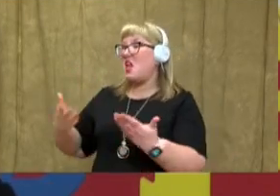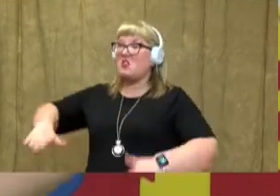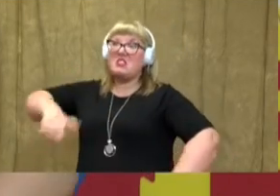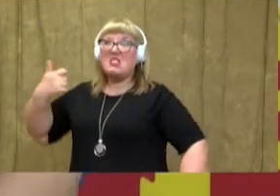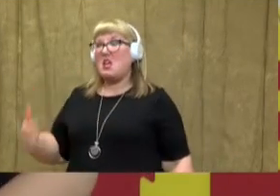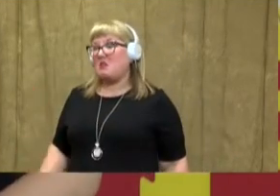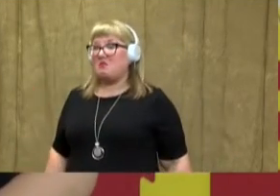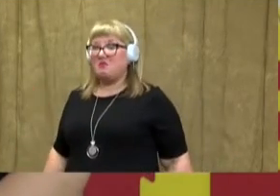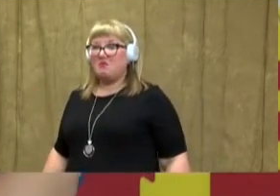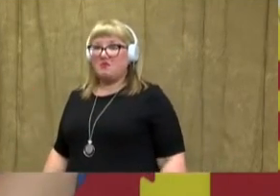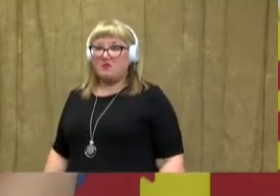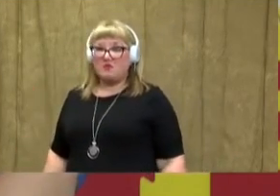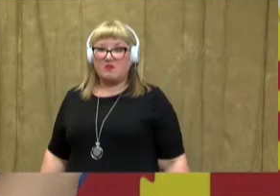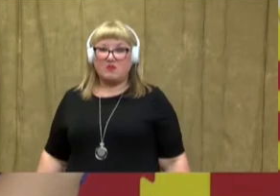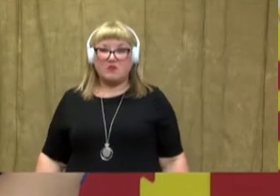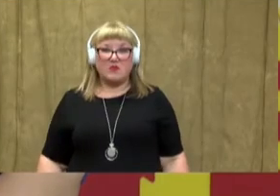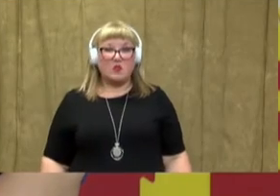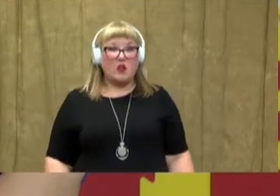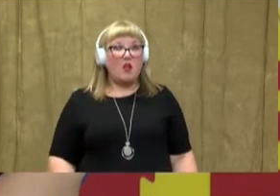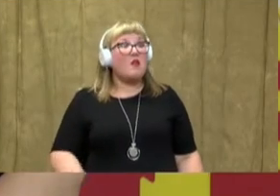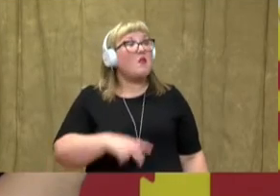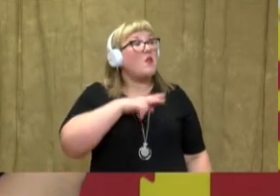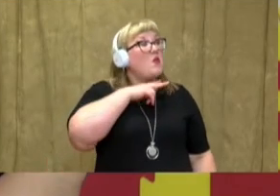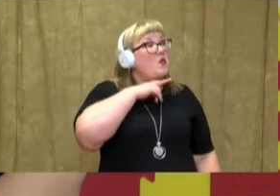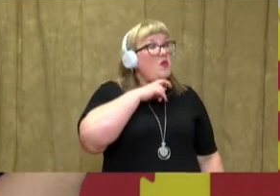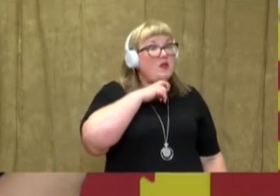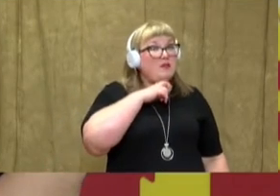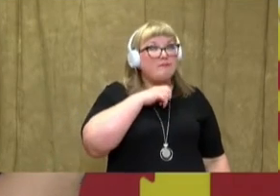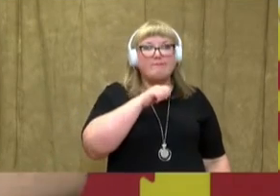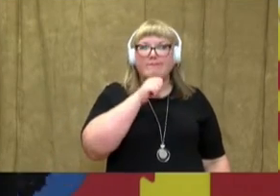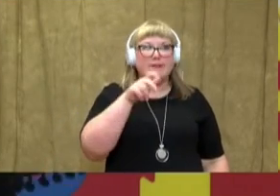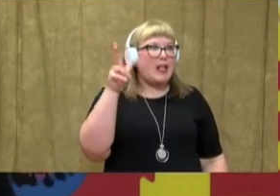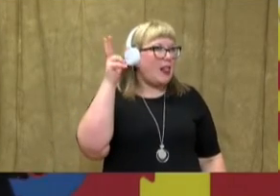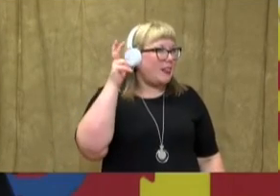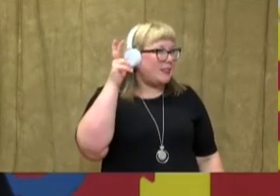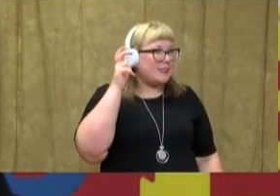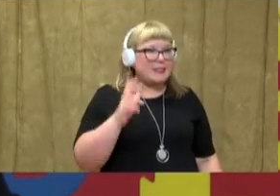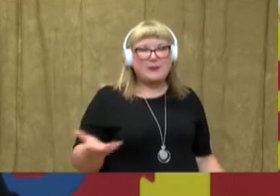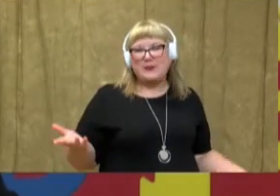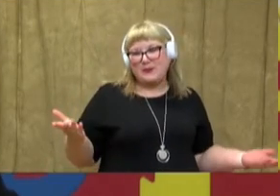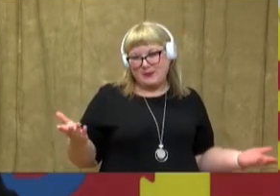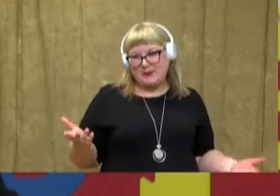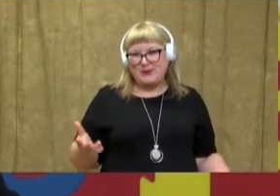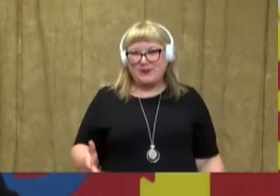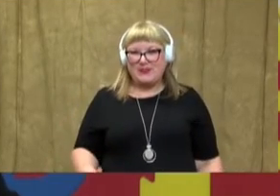something else. But the frog wasn't listening.